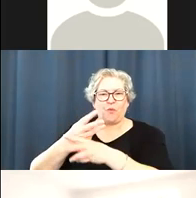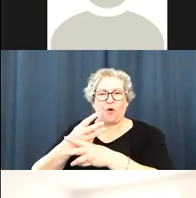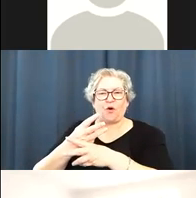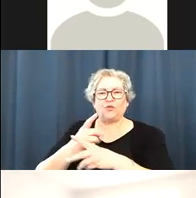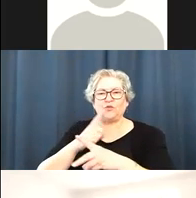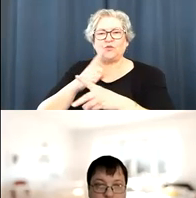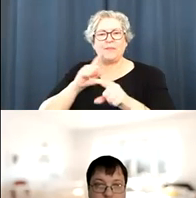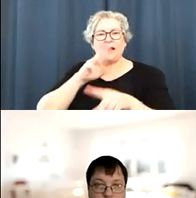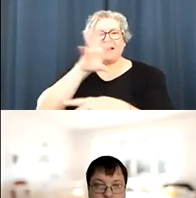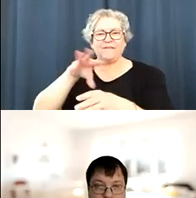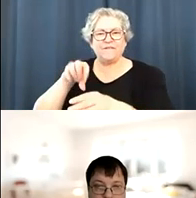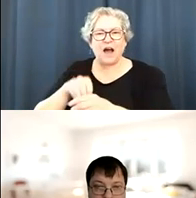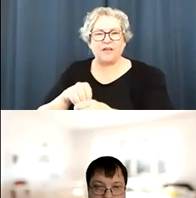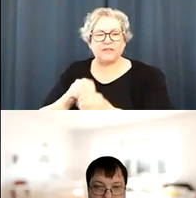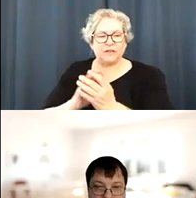be involved.